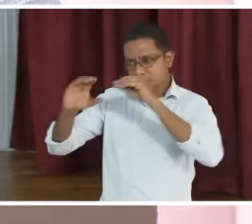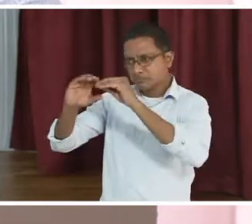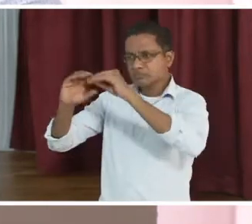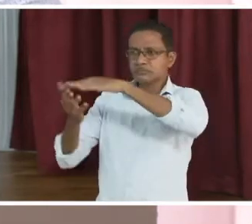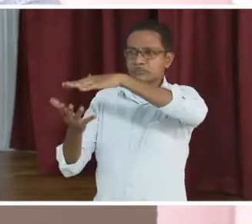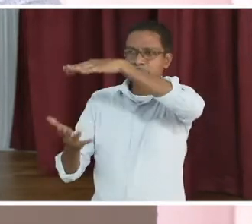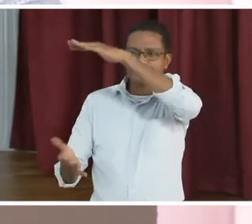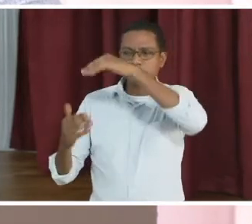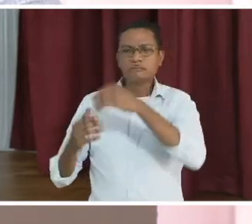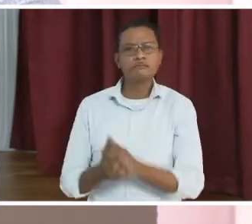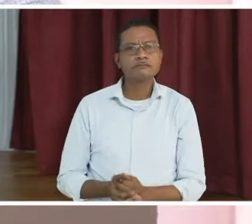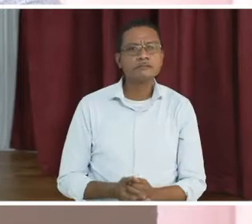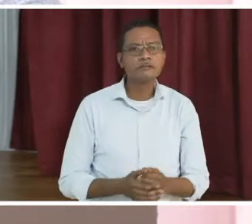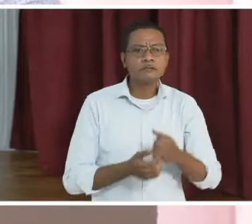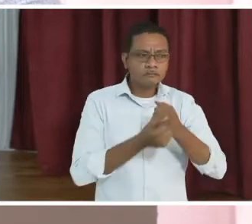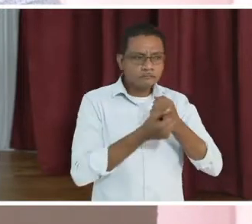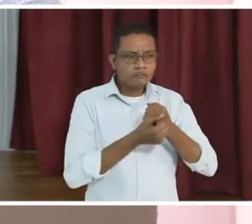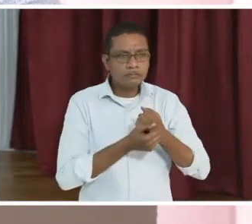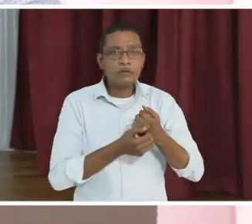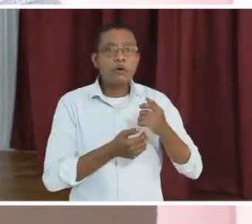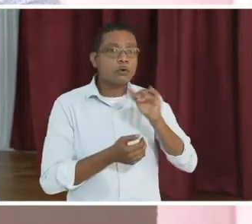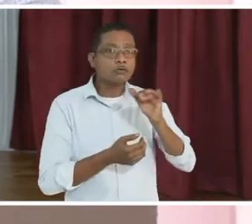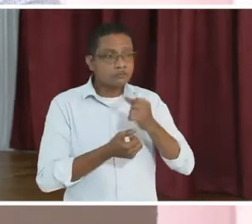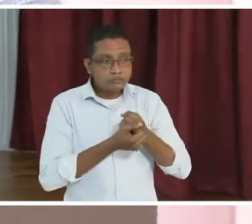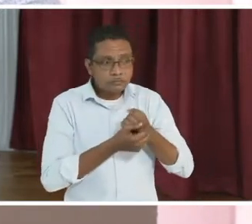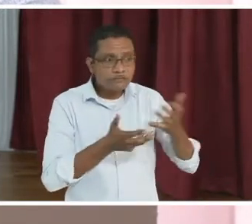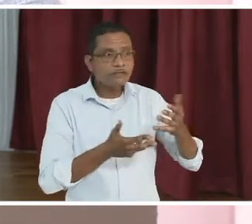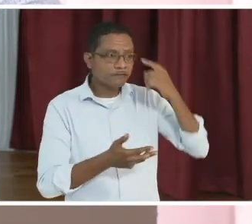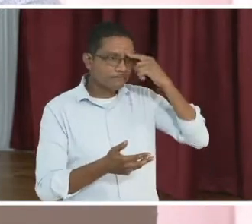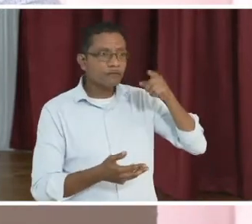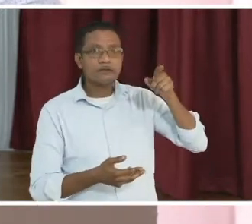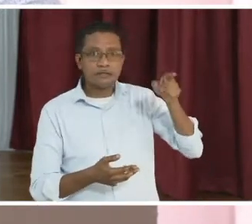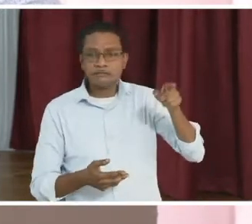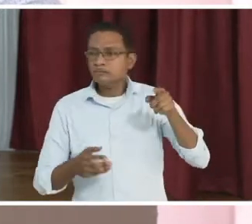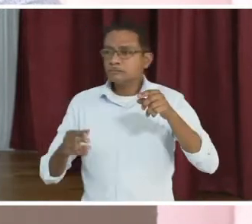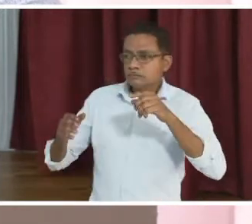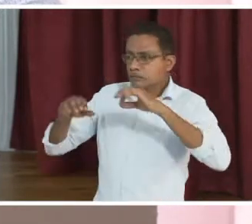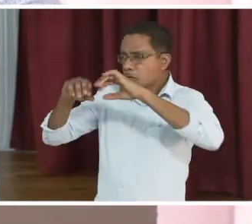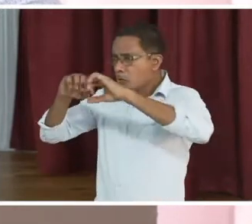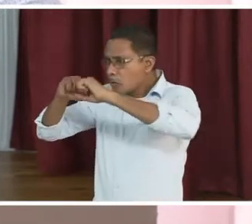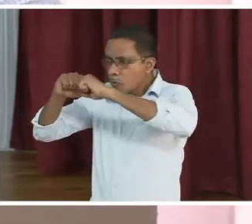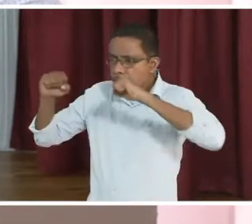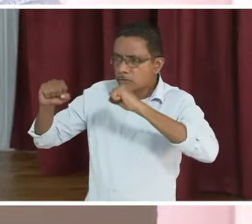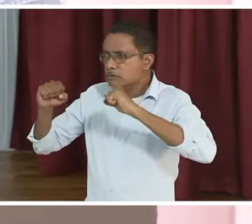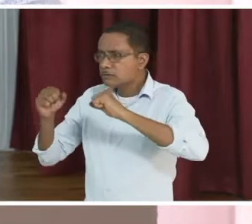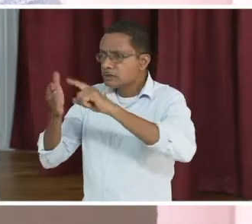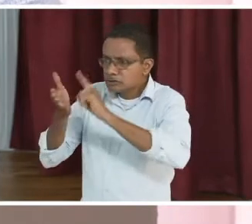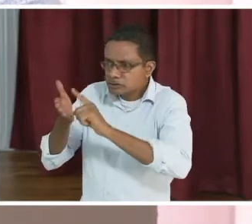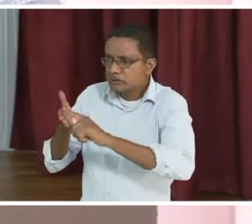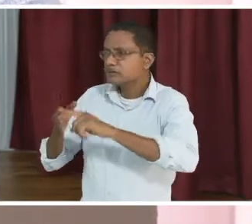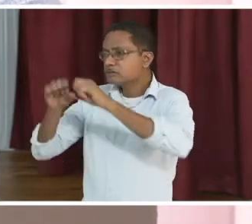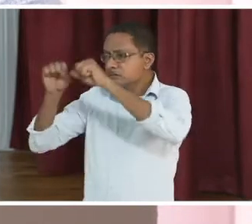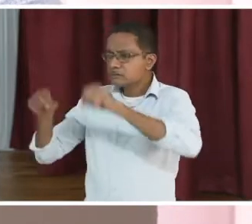a current applicant to go in and be able to check and update the system. So it all starts at HGC with your